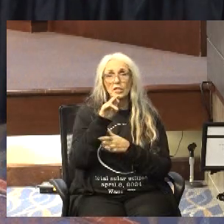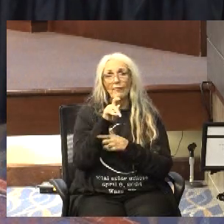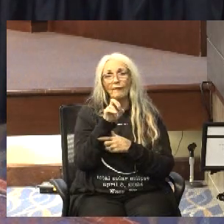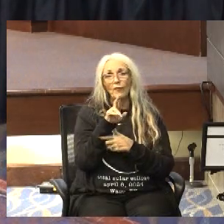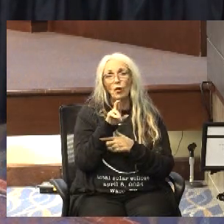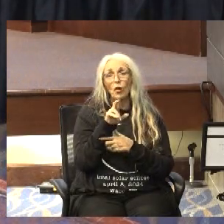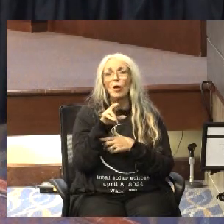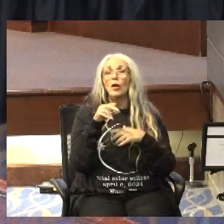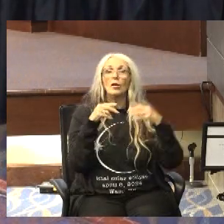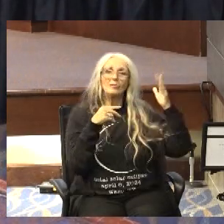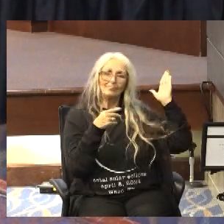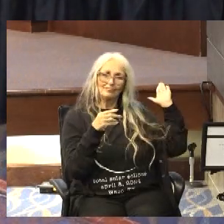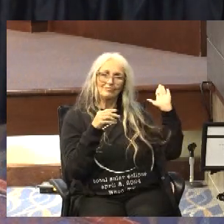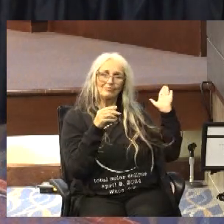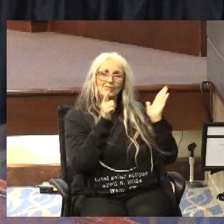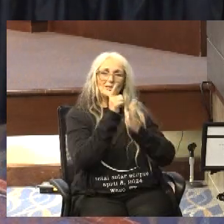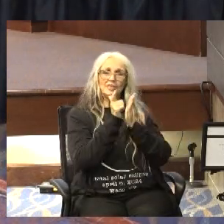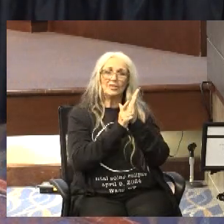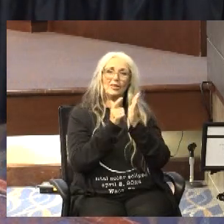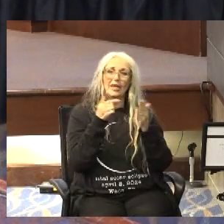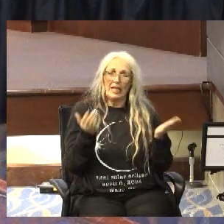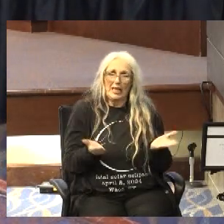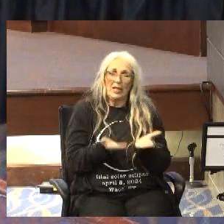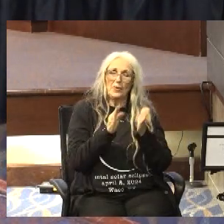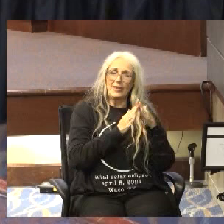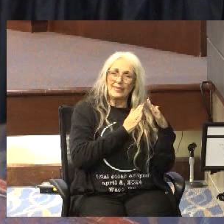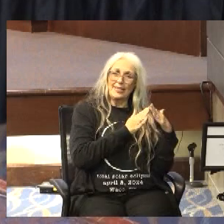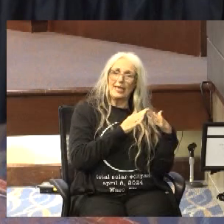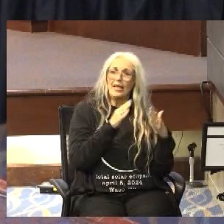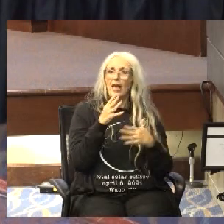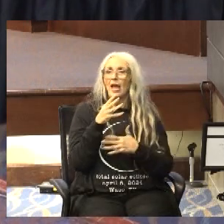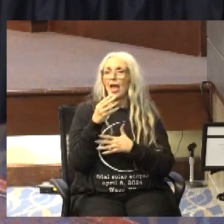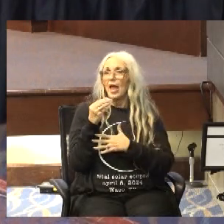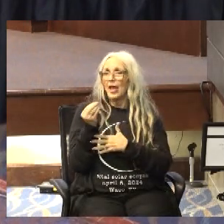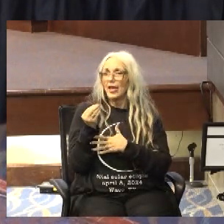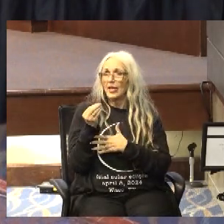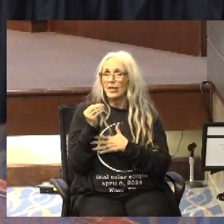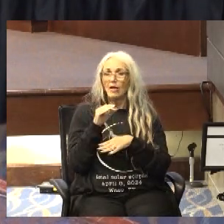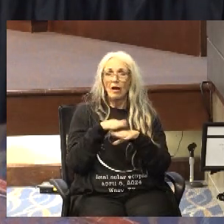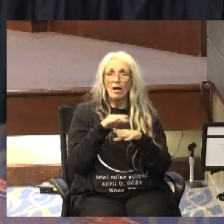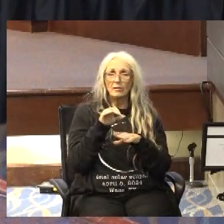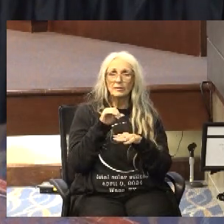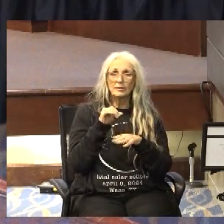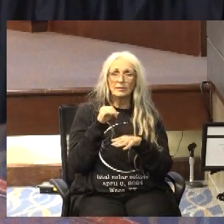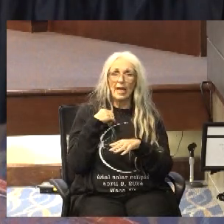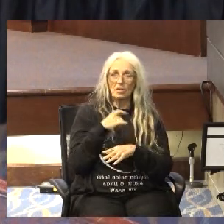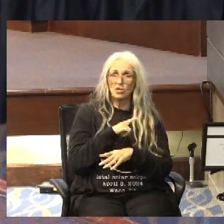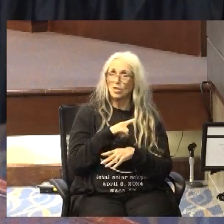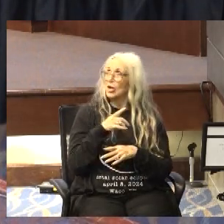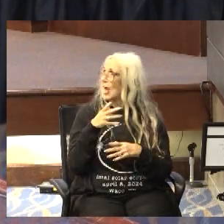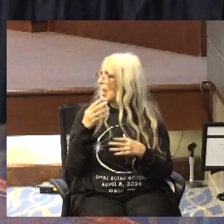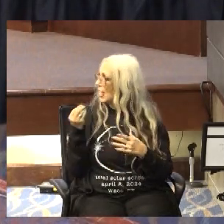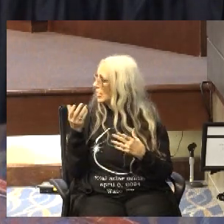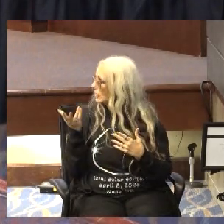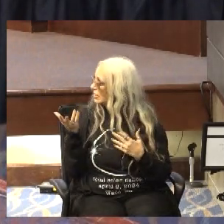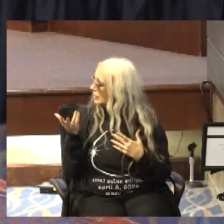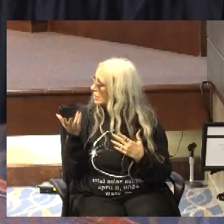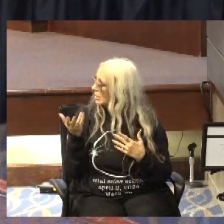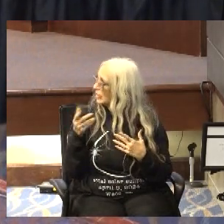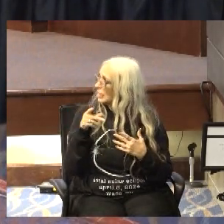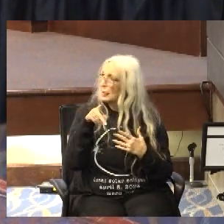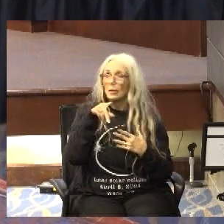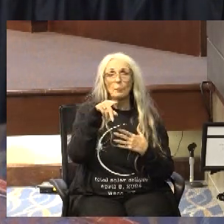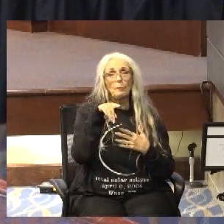city attorney at the table, as well as Julie Partain, our bond counsel. And last but not least, Clint